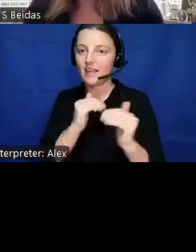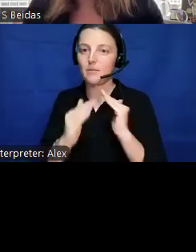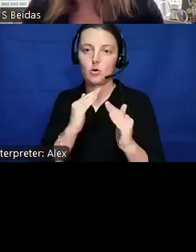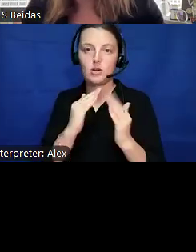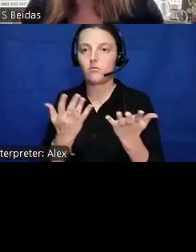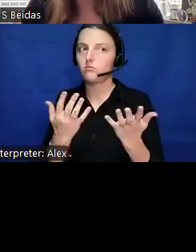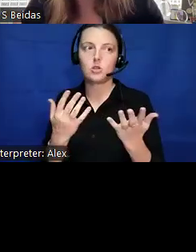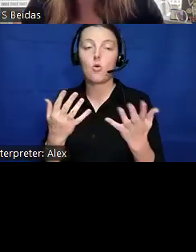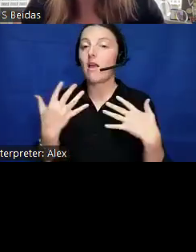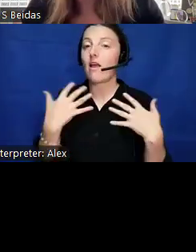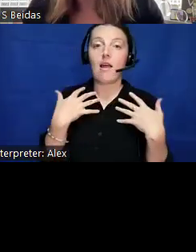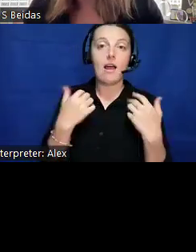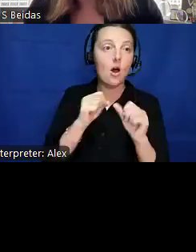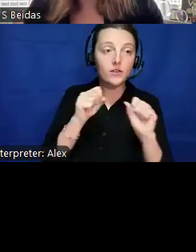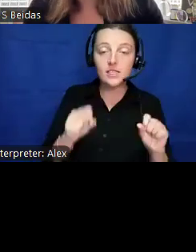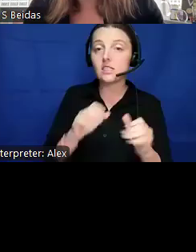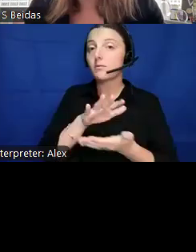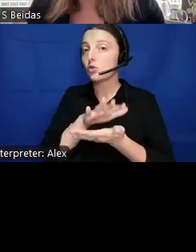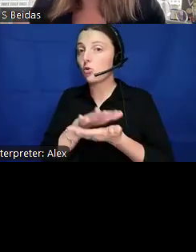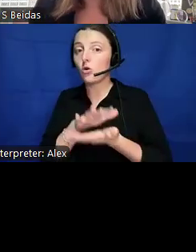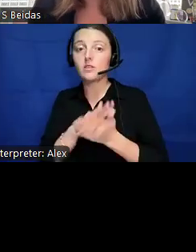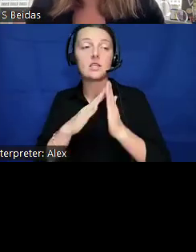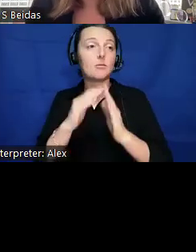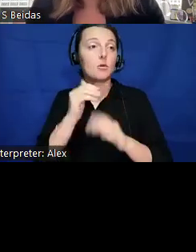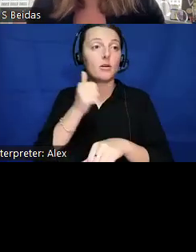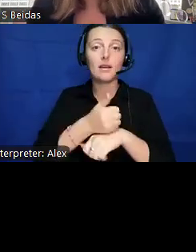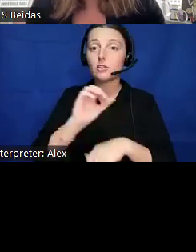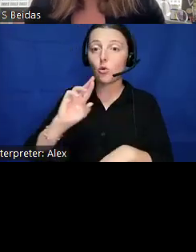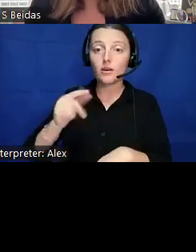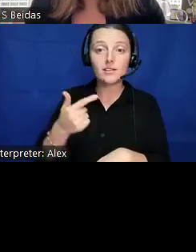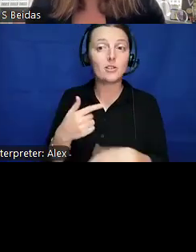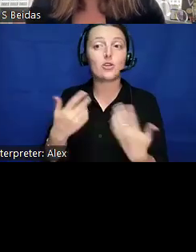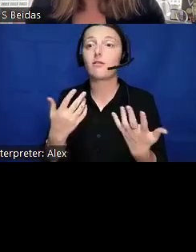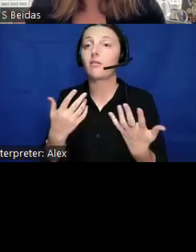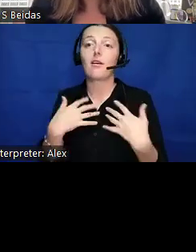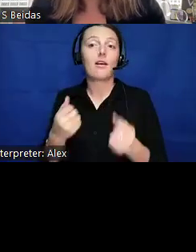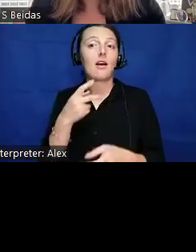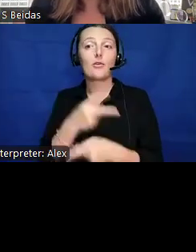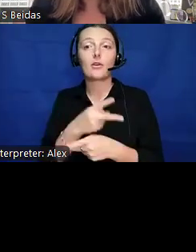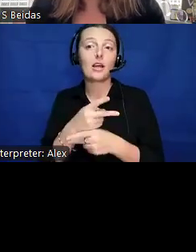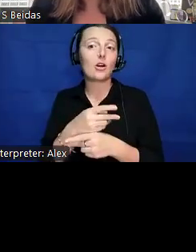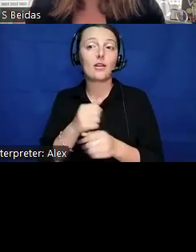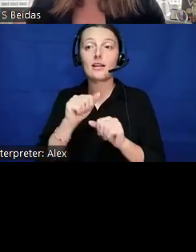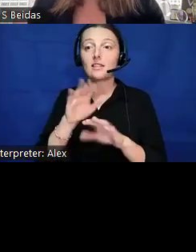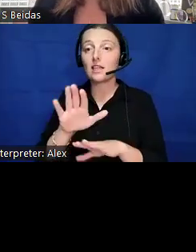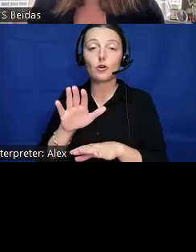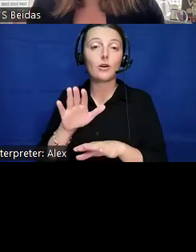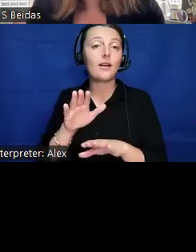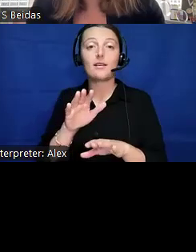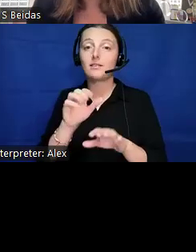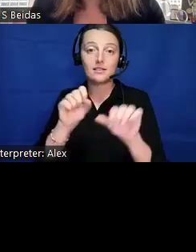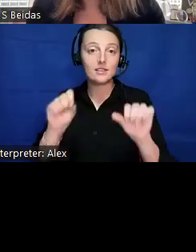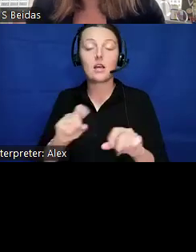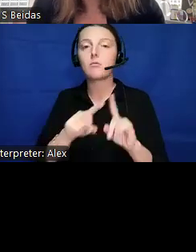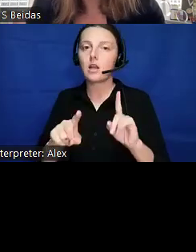health systems, that could be community-based organizations or a healthcare delivery system. But this is really predicated under this